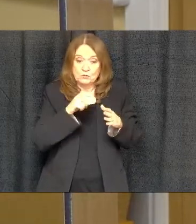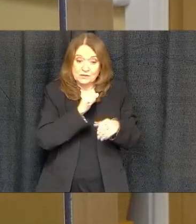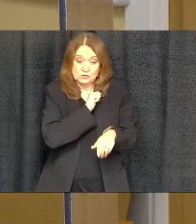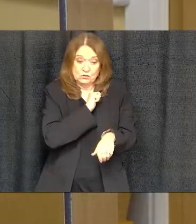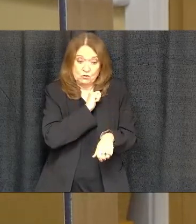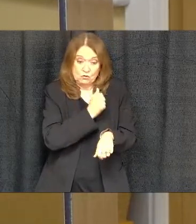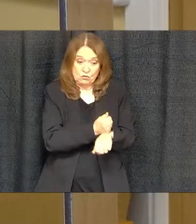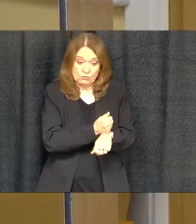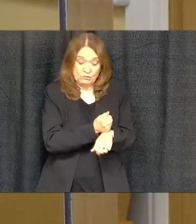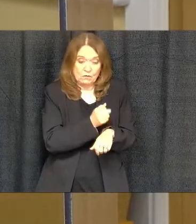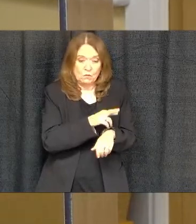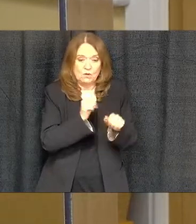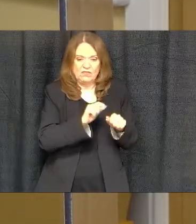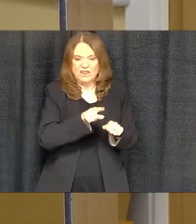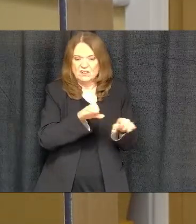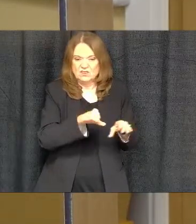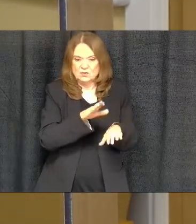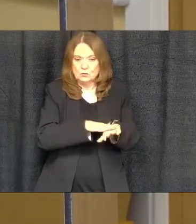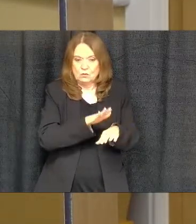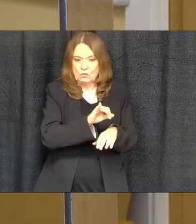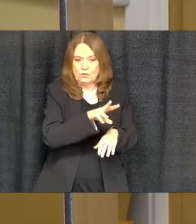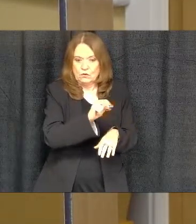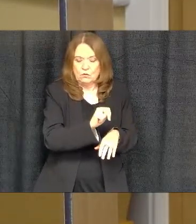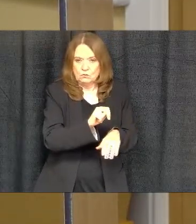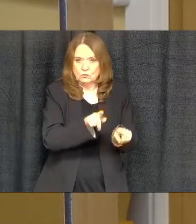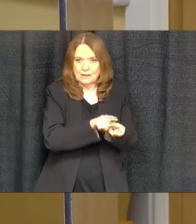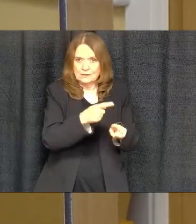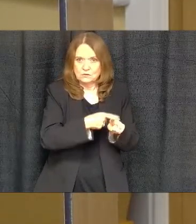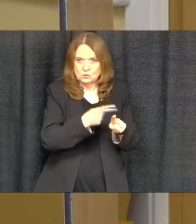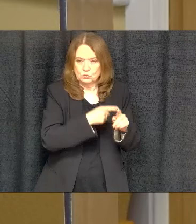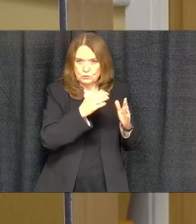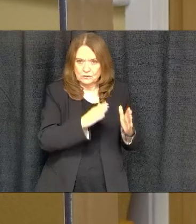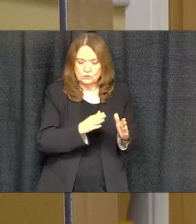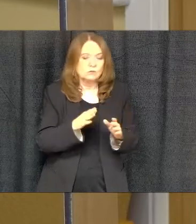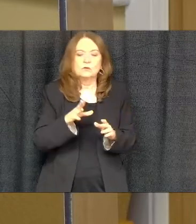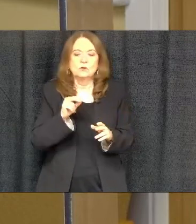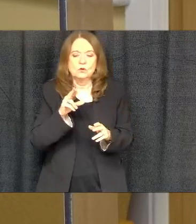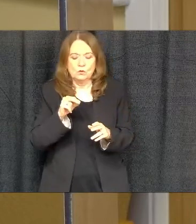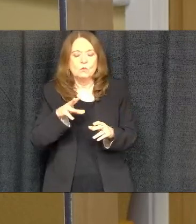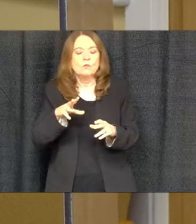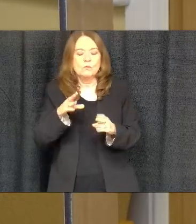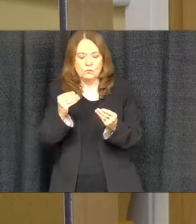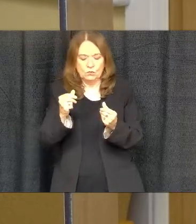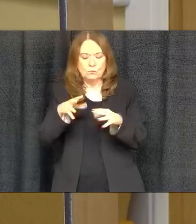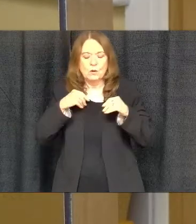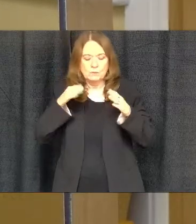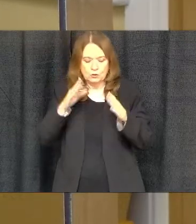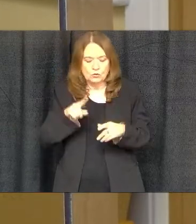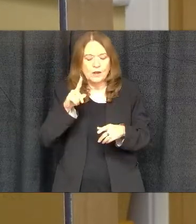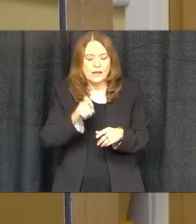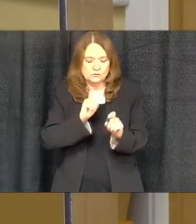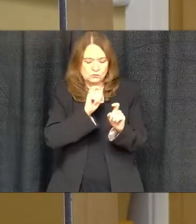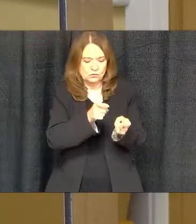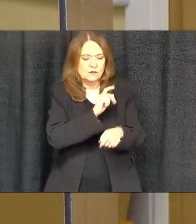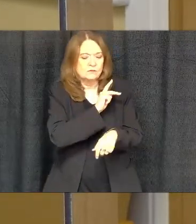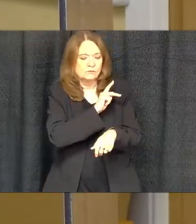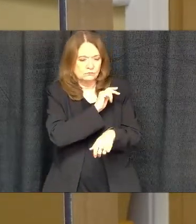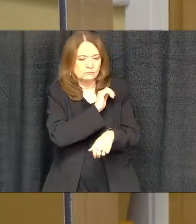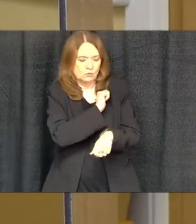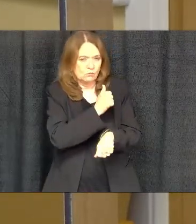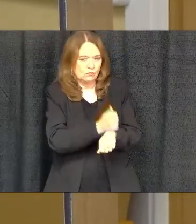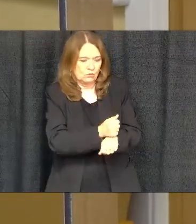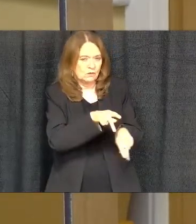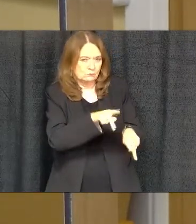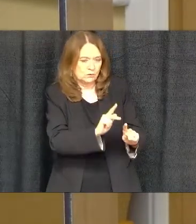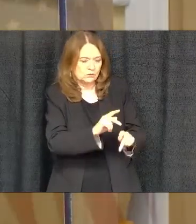this, or they can just do this on their own as the renter? No, the property owner does have to authorize it, Okay, yes. all